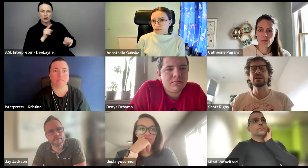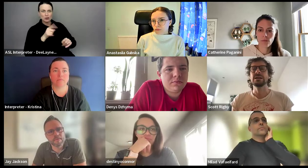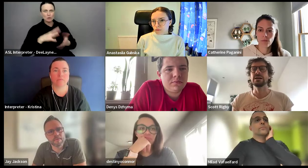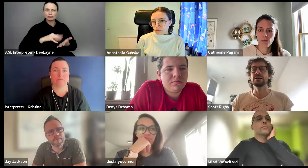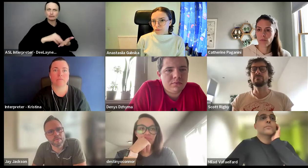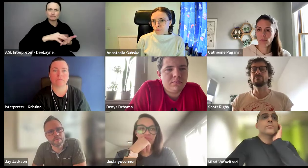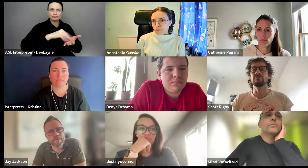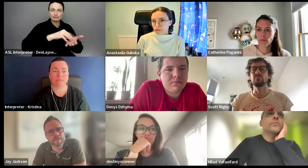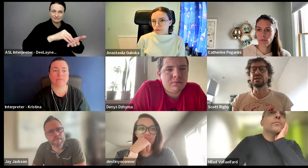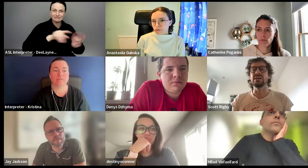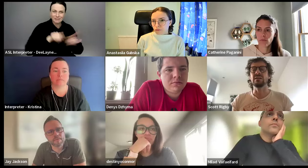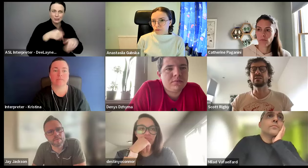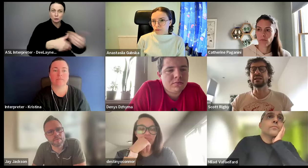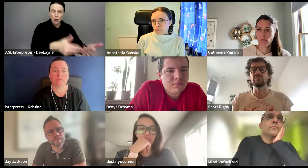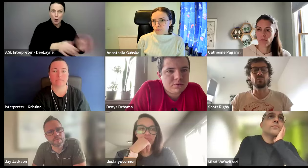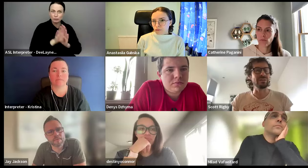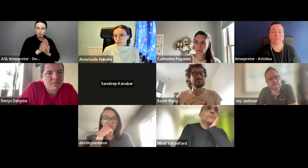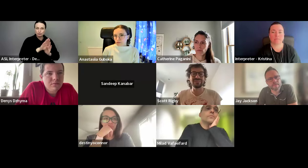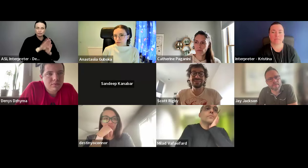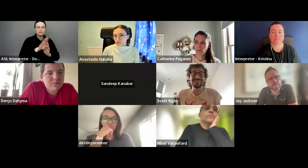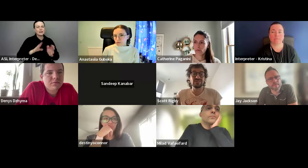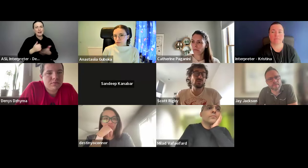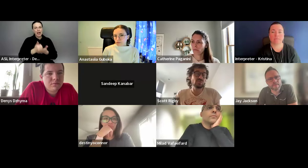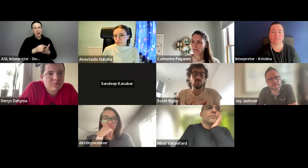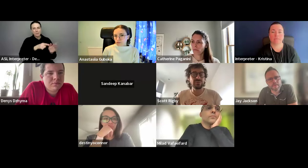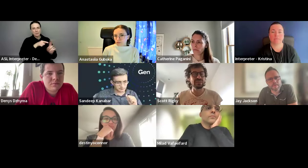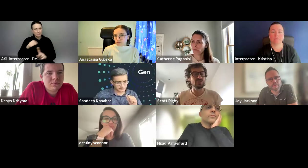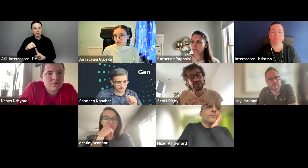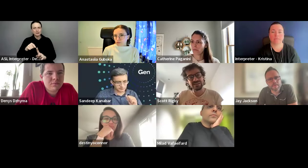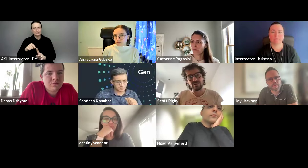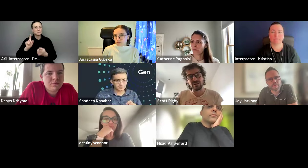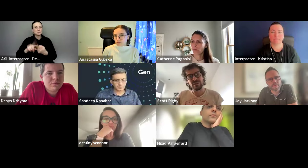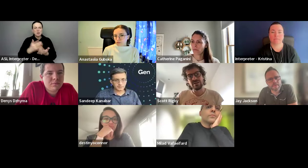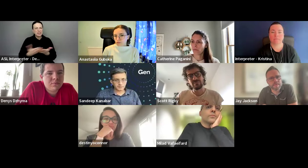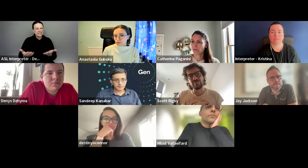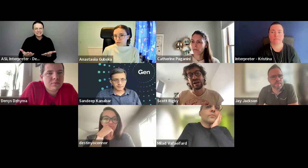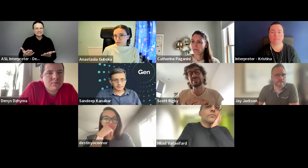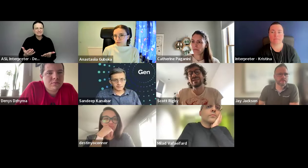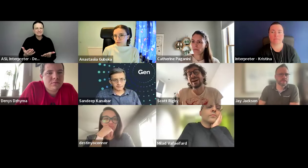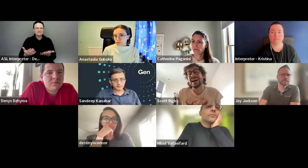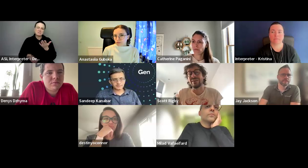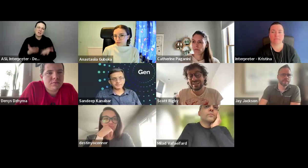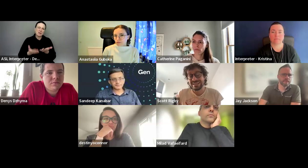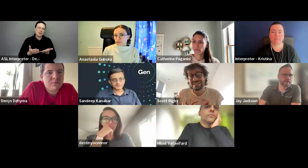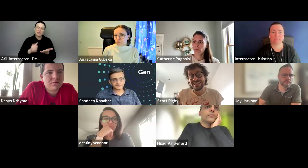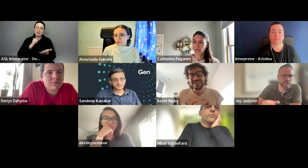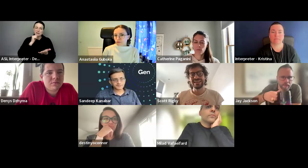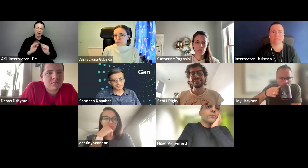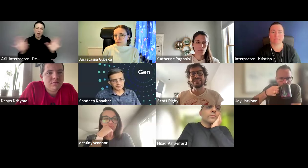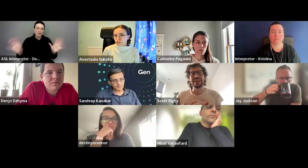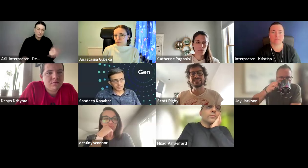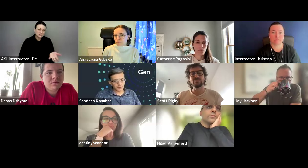go. We can help point things to things that are perhaps not